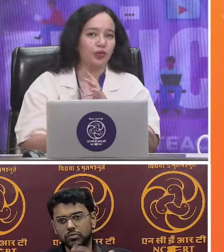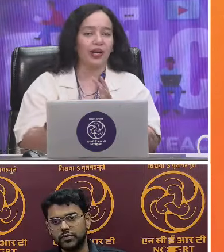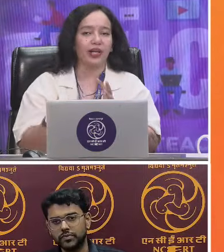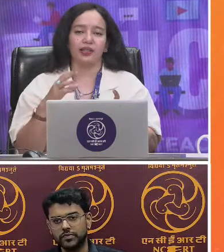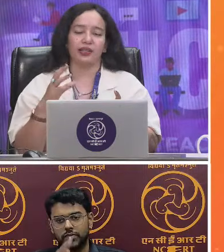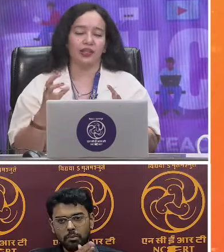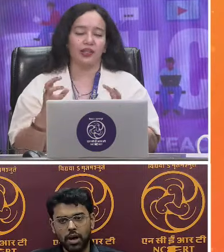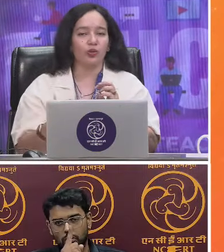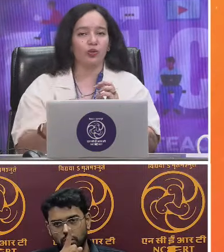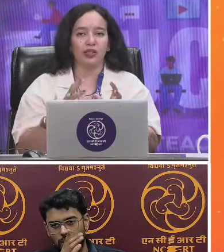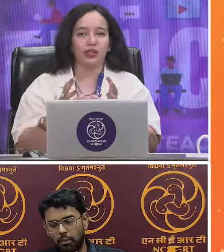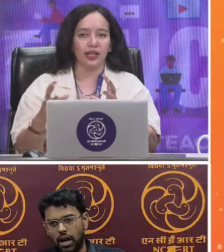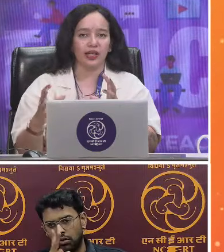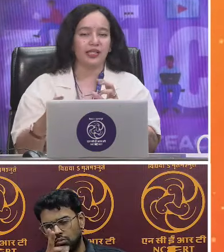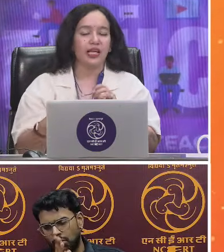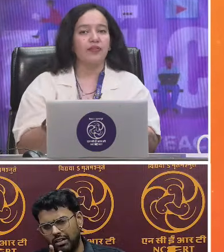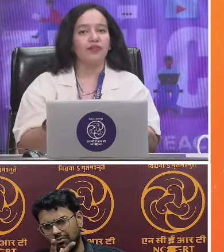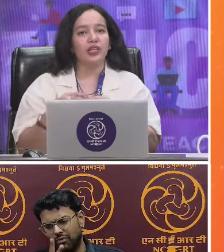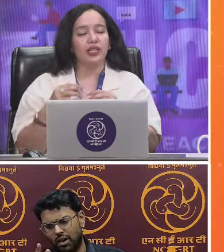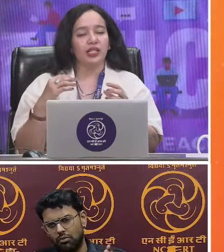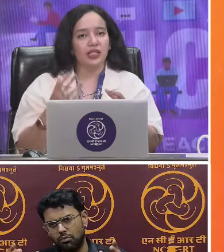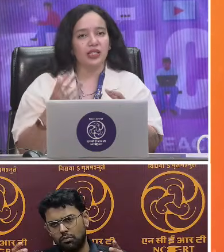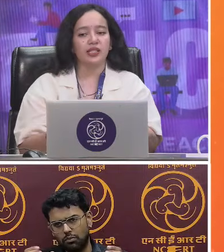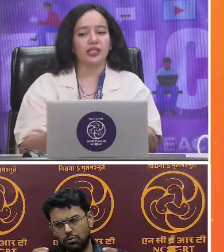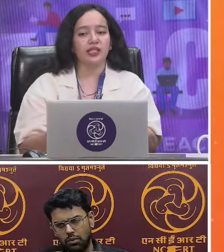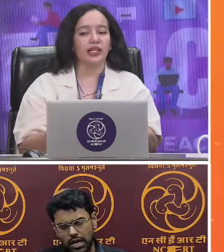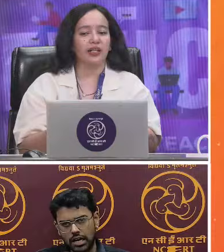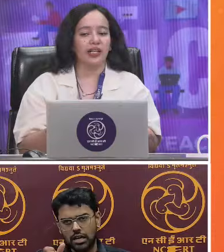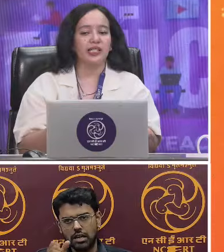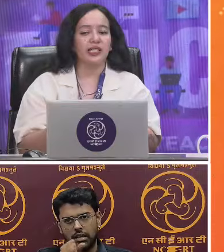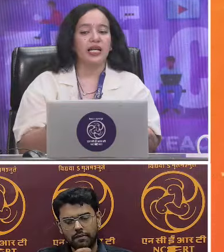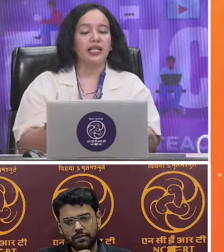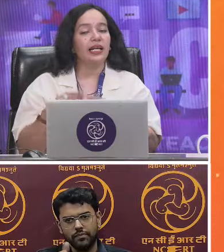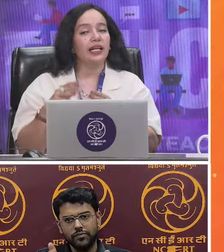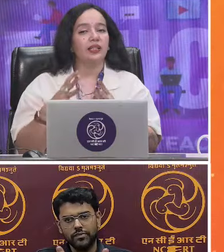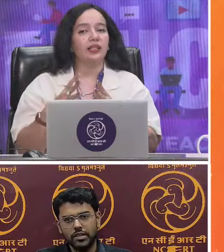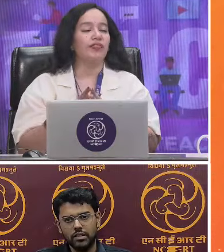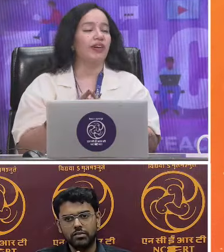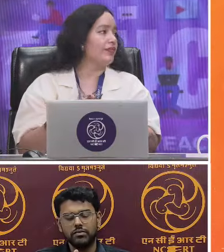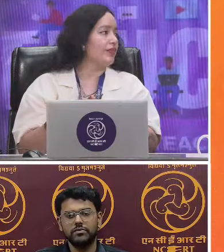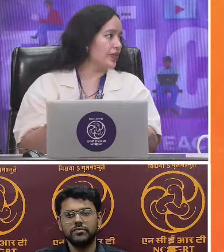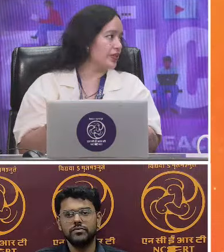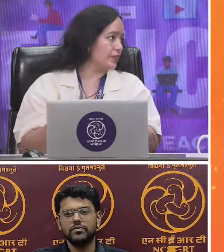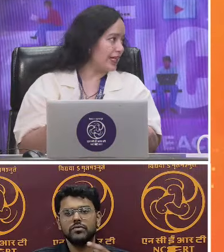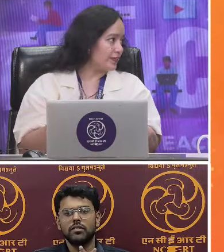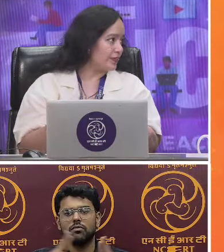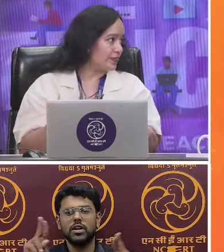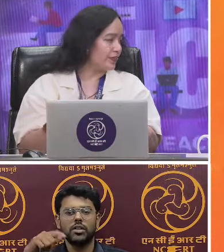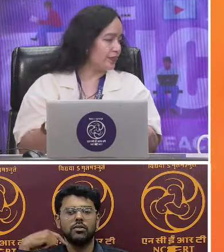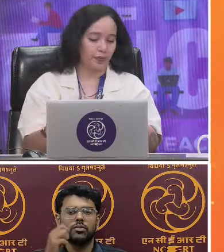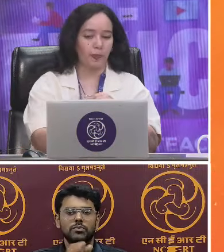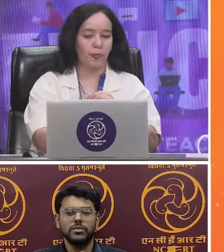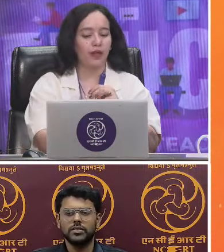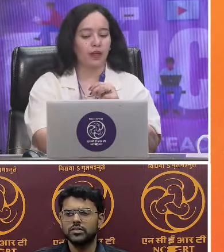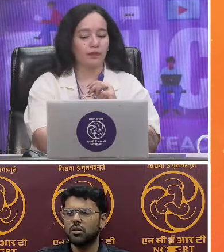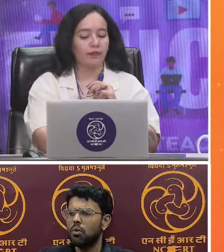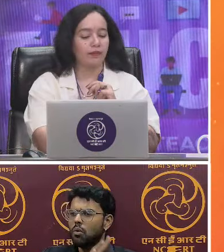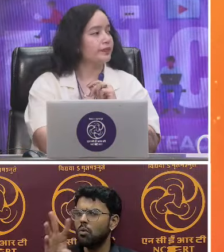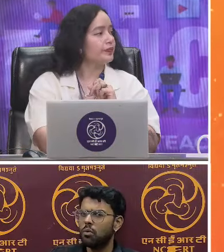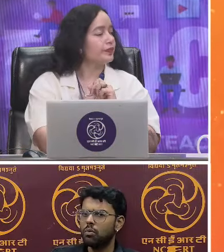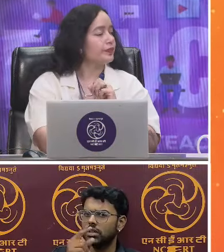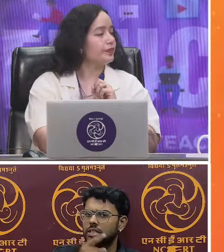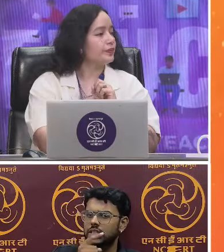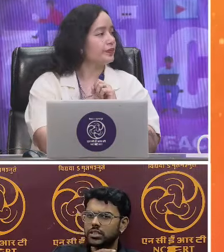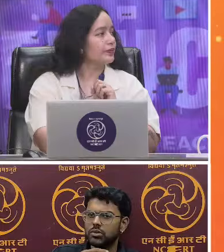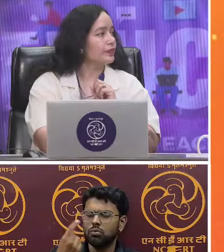part 1, then other things. We insert the cutaways, then the final video is made. Ma'am, for all the teachers and teacher